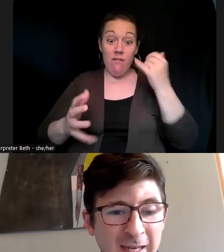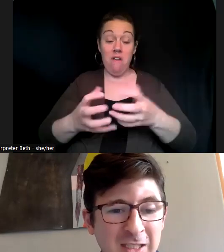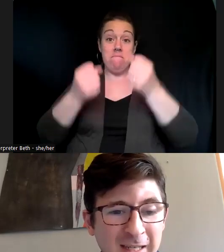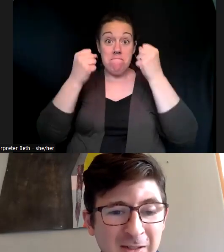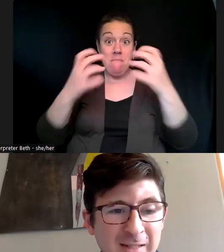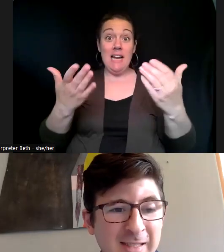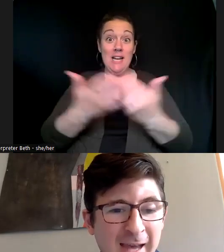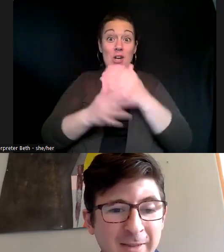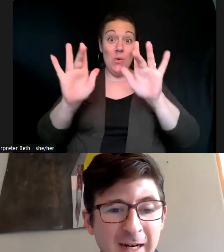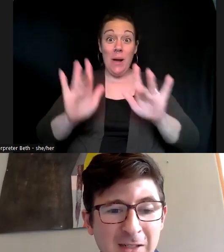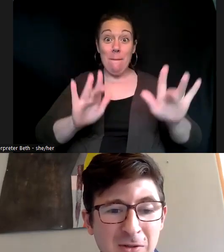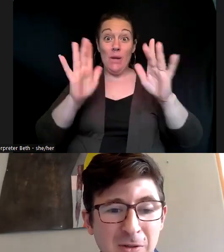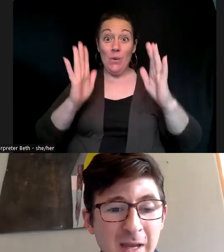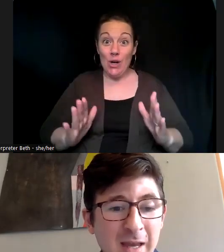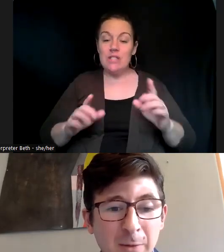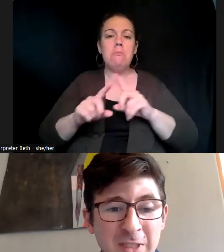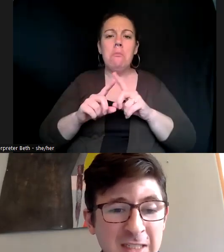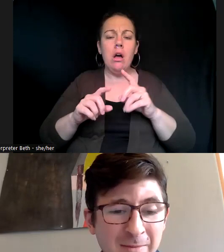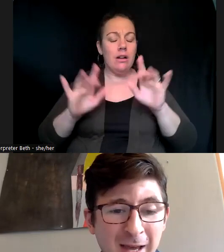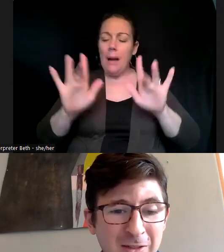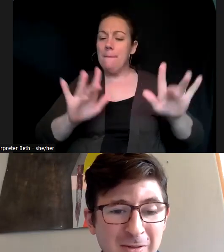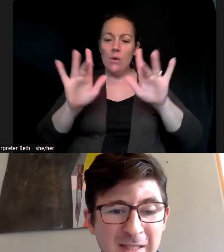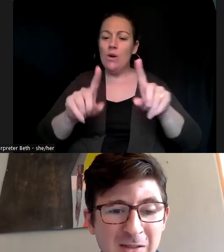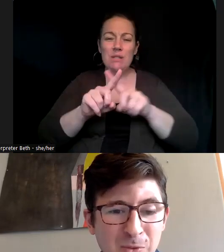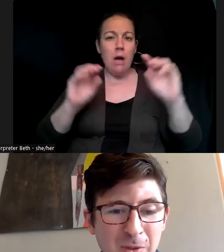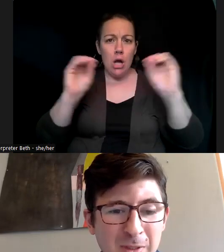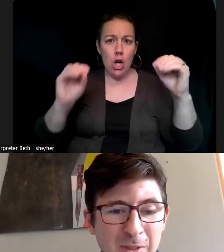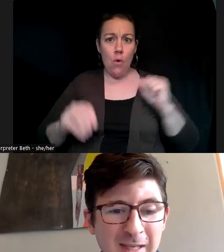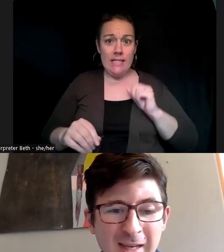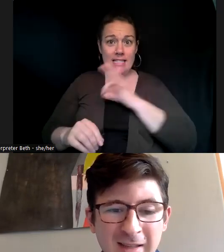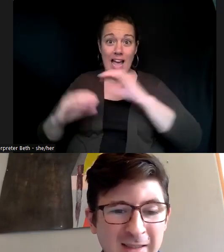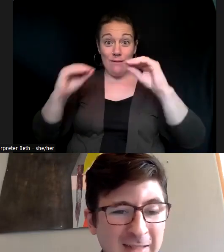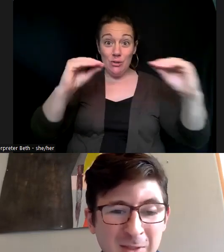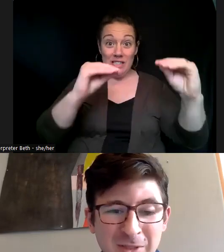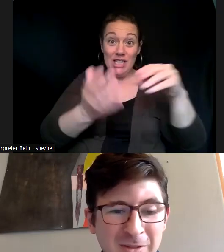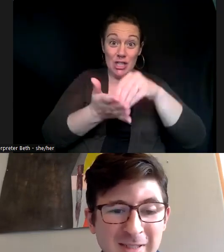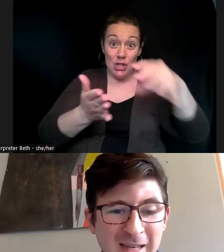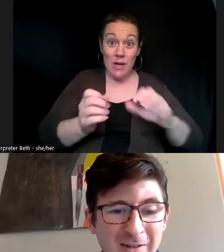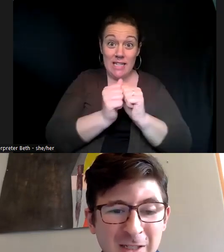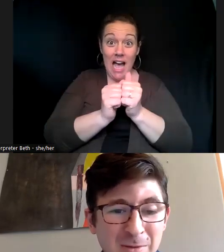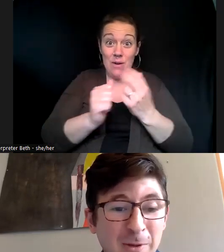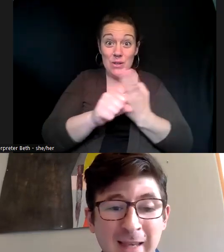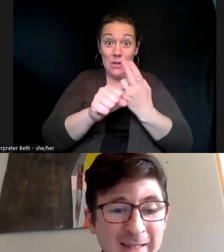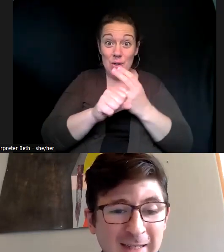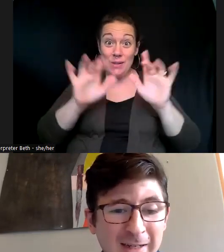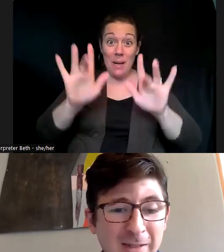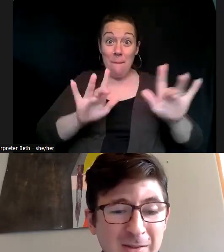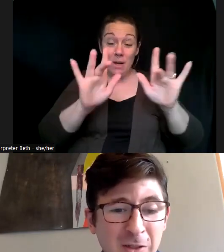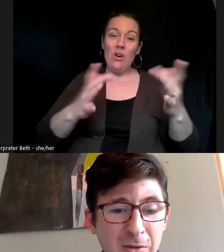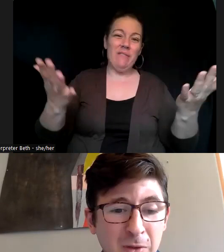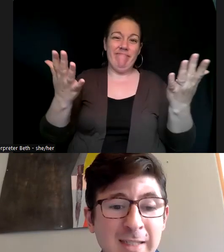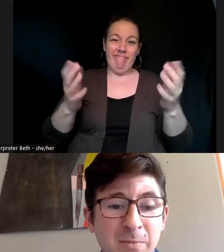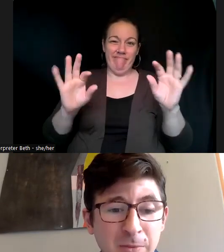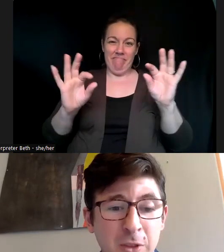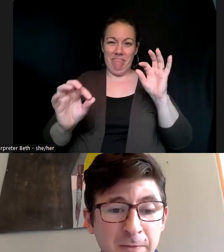have any educators and staff there to help teach them how to use these tools, that computer is not going to be worth anything at all.